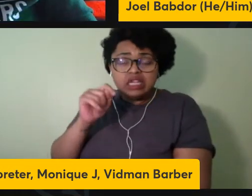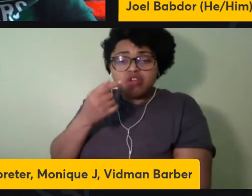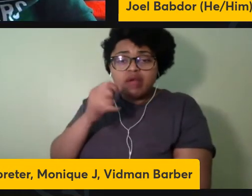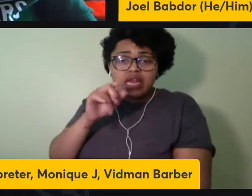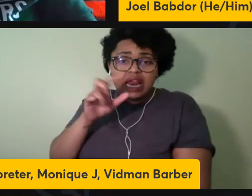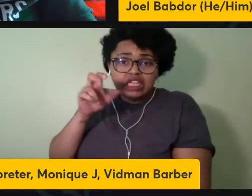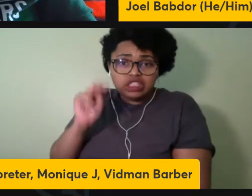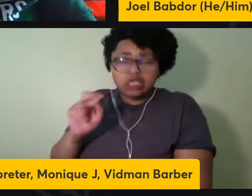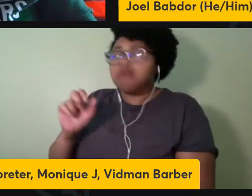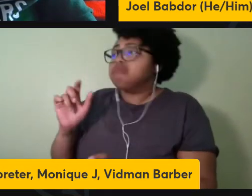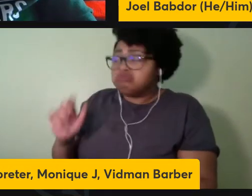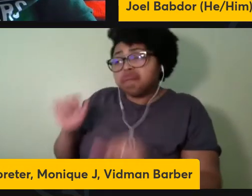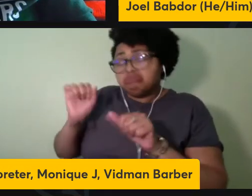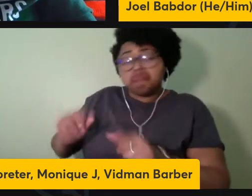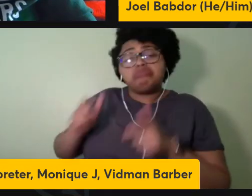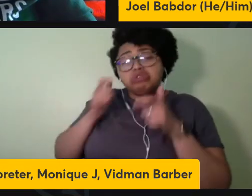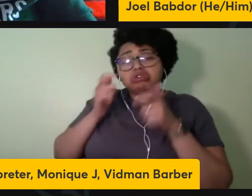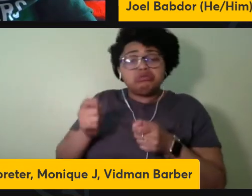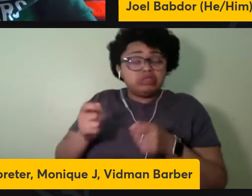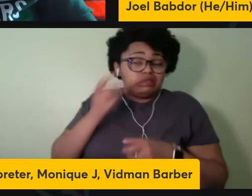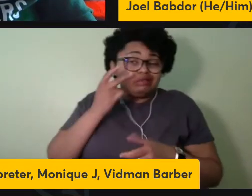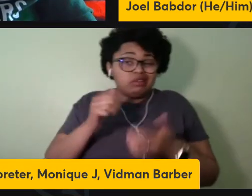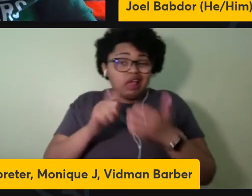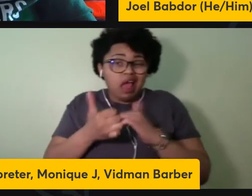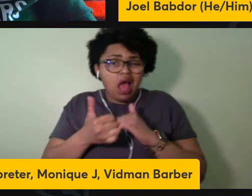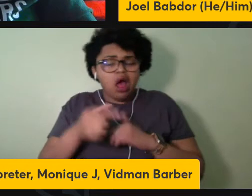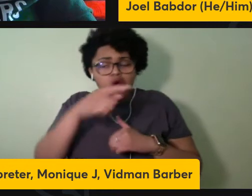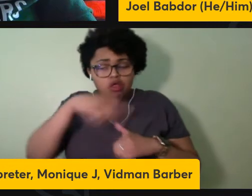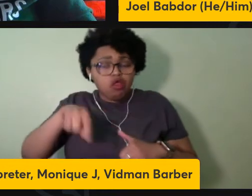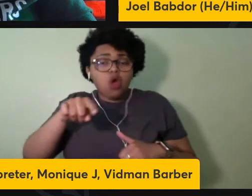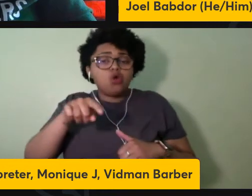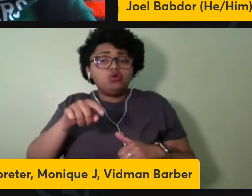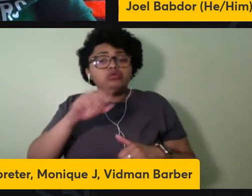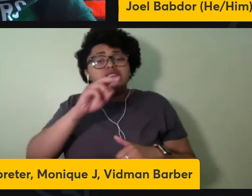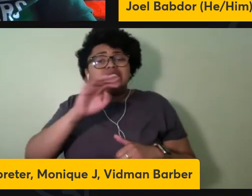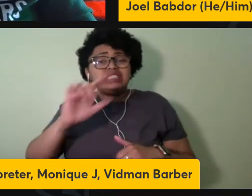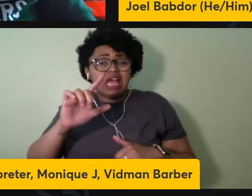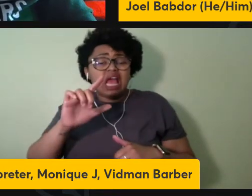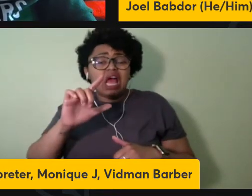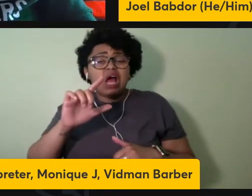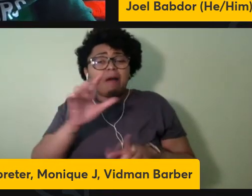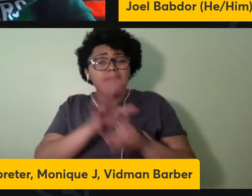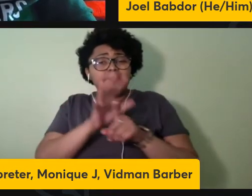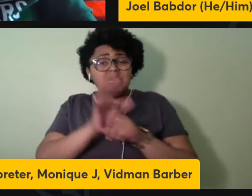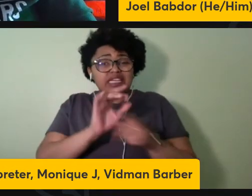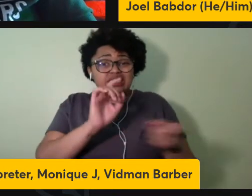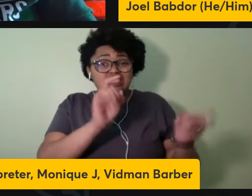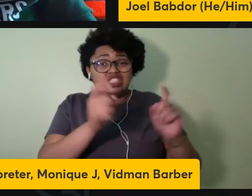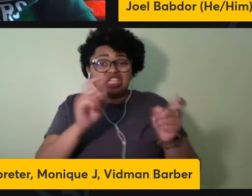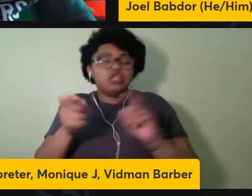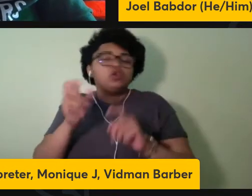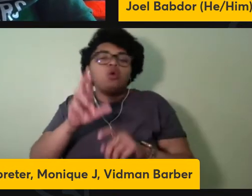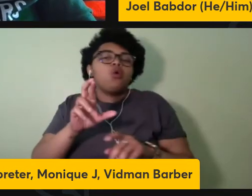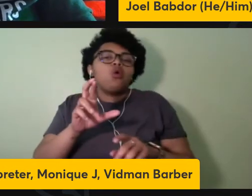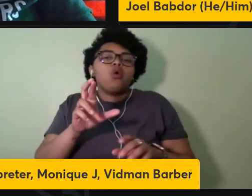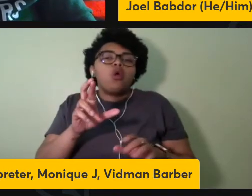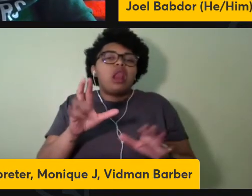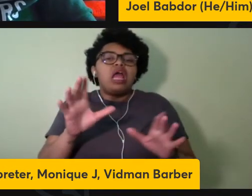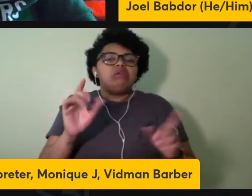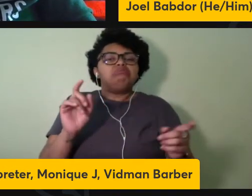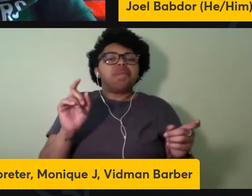interesting to see how these stromal cell populations change or are desensitized to inflammation over